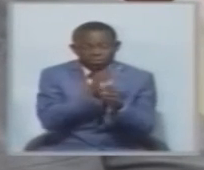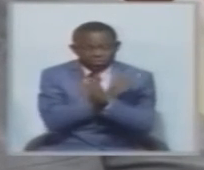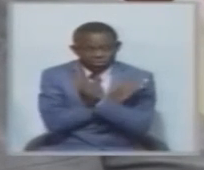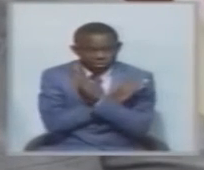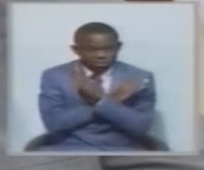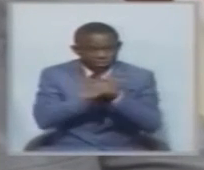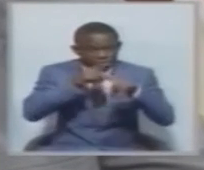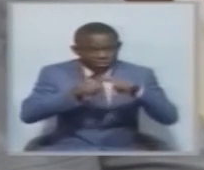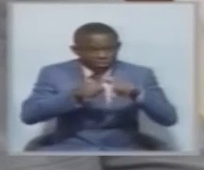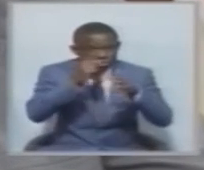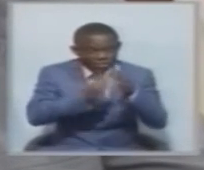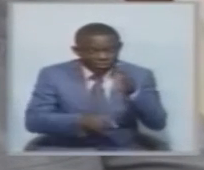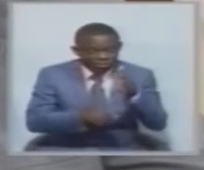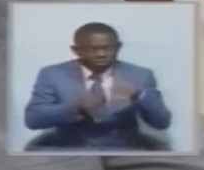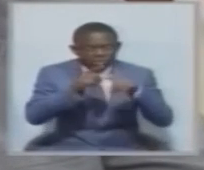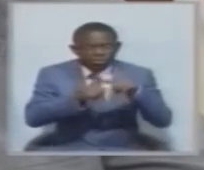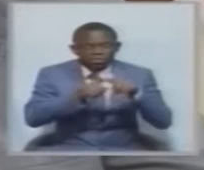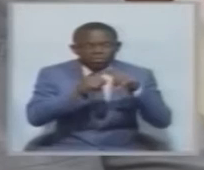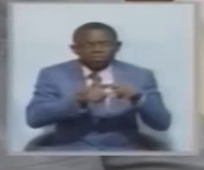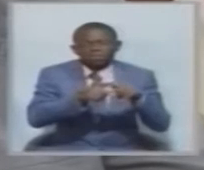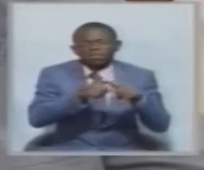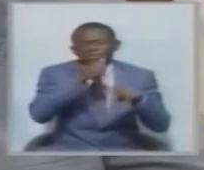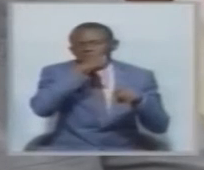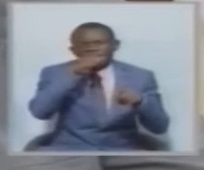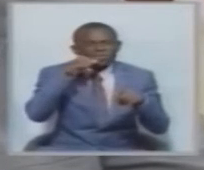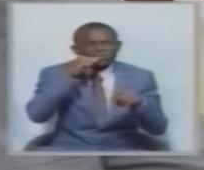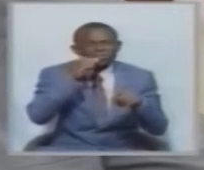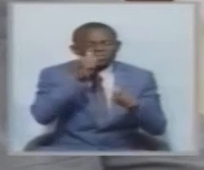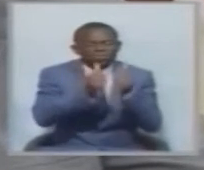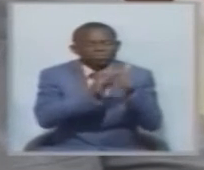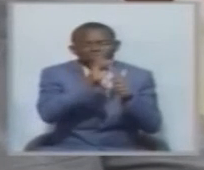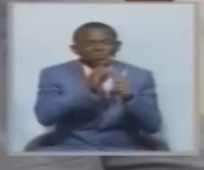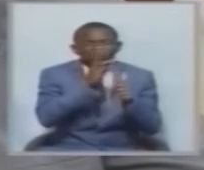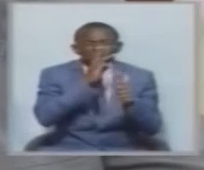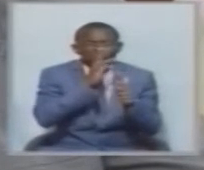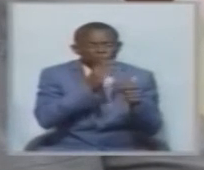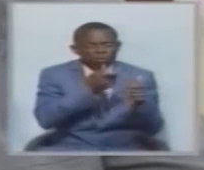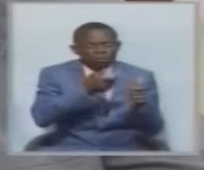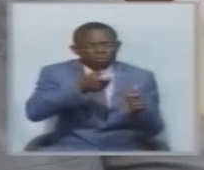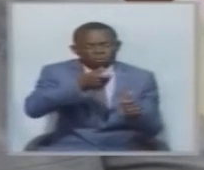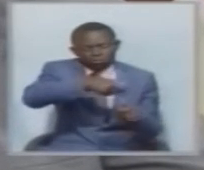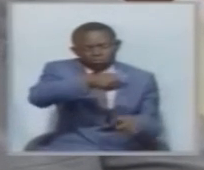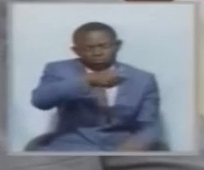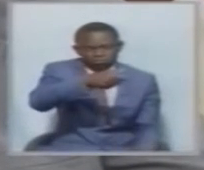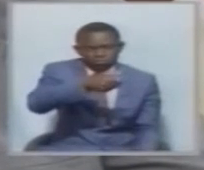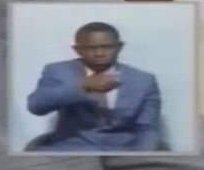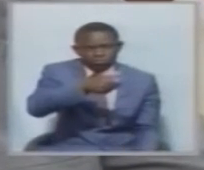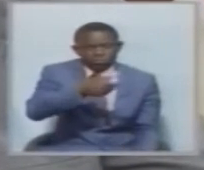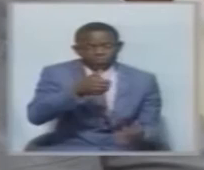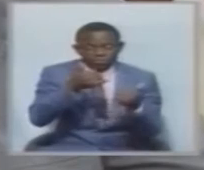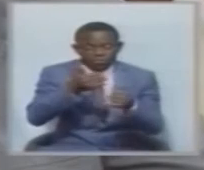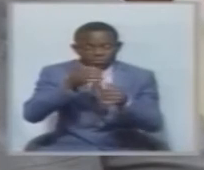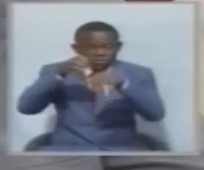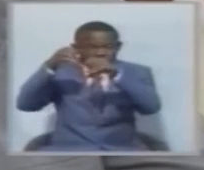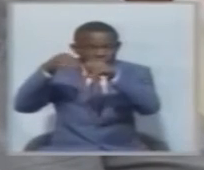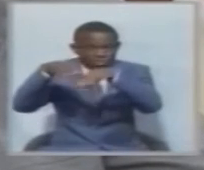on water-fed kind of agriculture. So this particular theme of energy and climate change